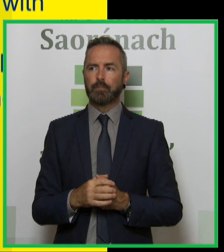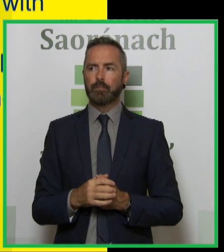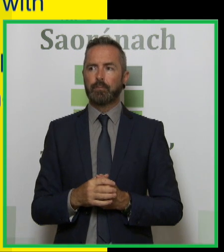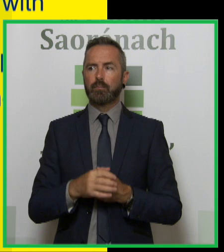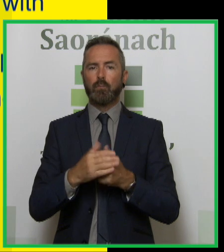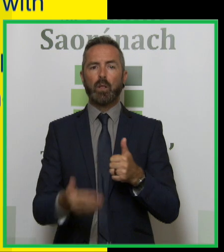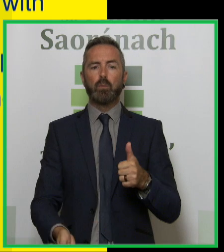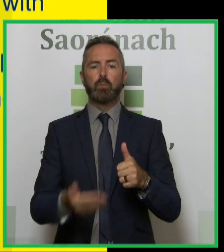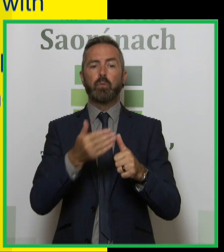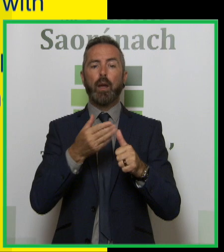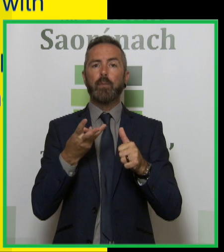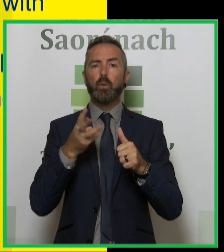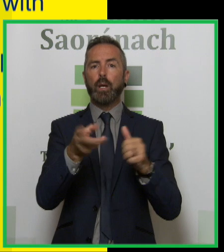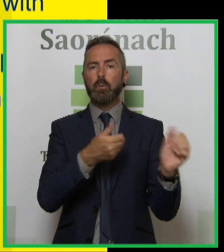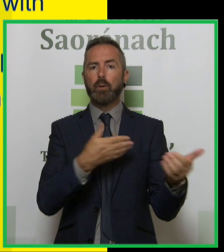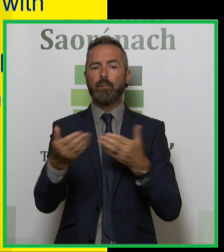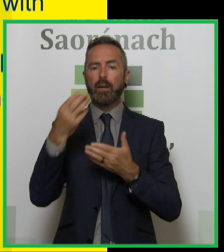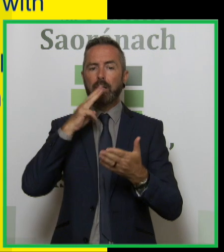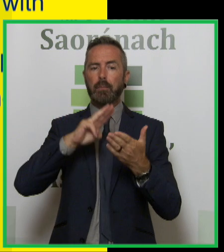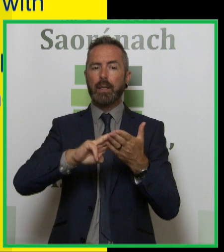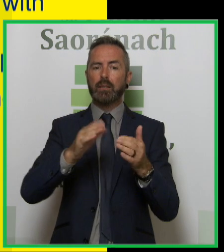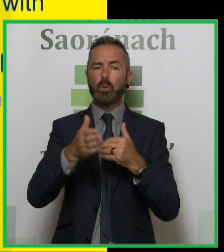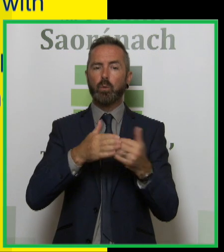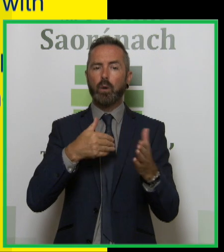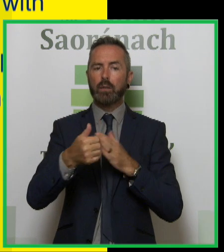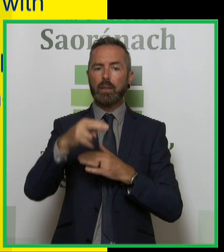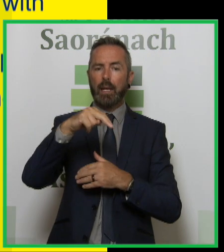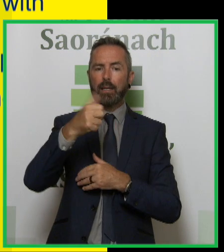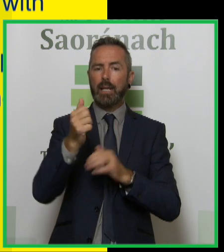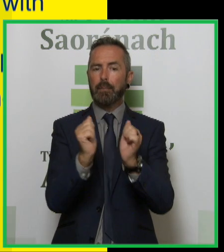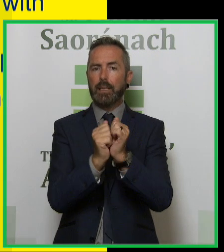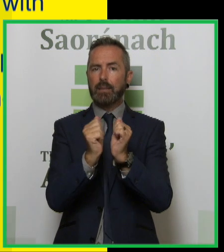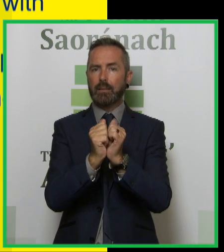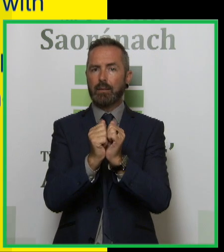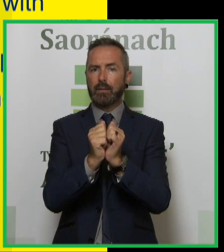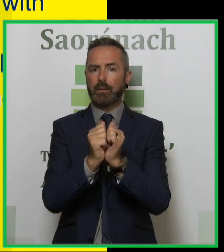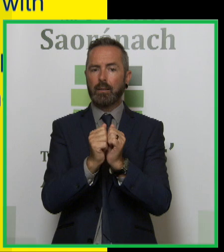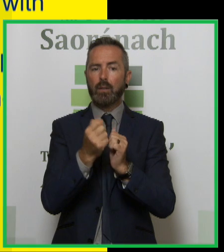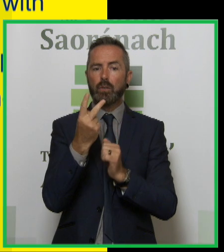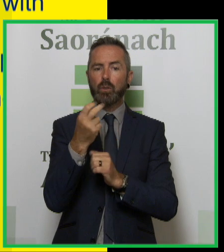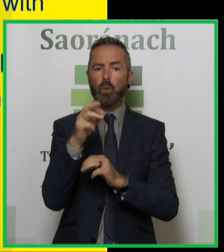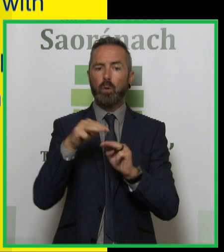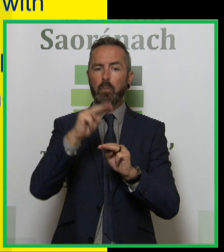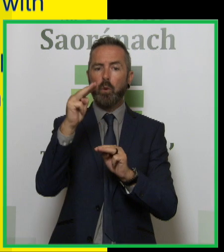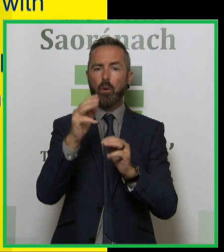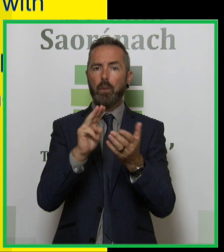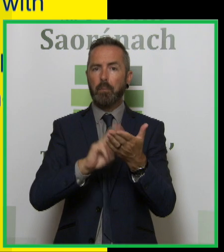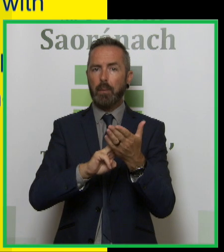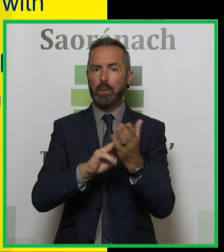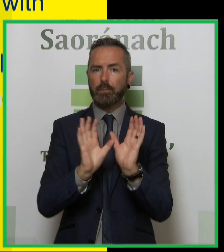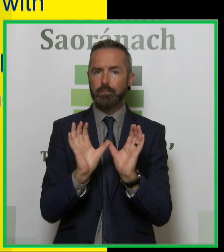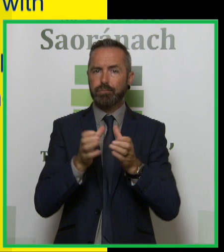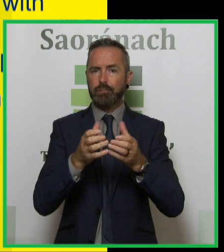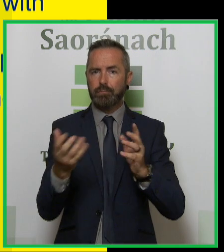primary vehicle for delivering the NA message of recovery is the Narcotics Anonymous meeting. So 2 or more NA members gathering